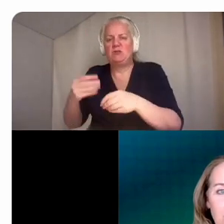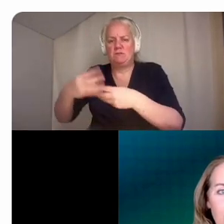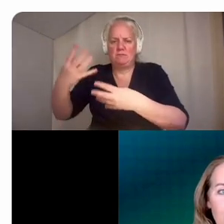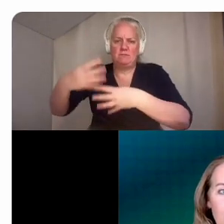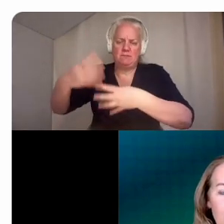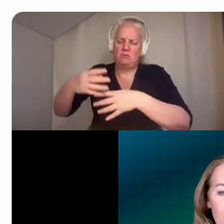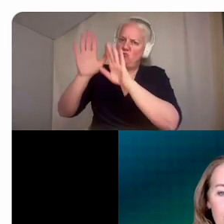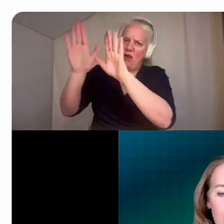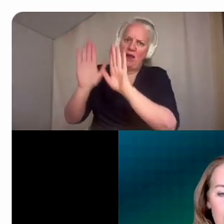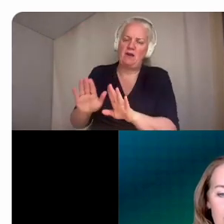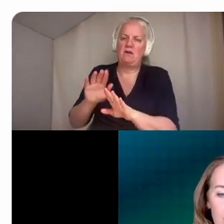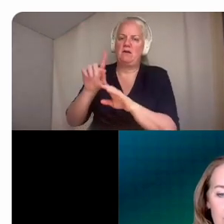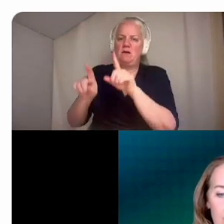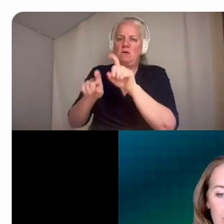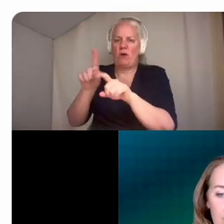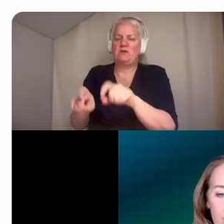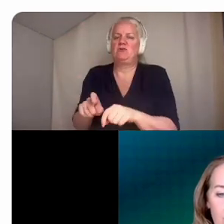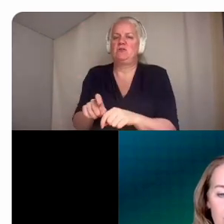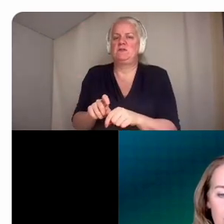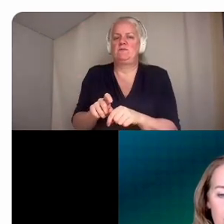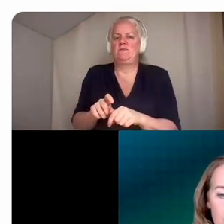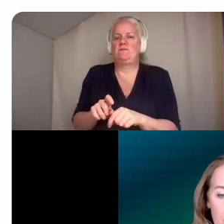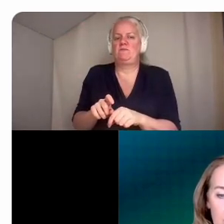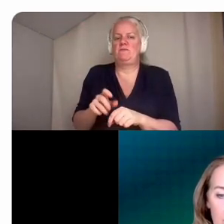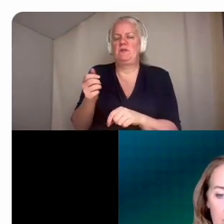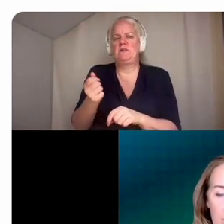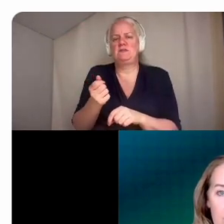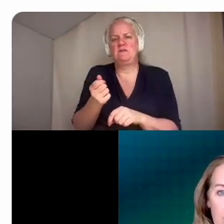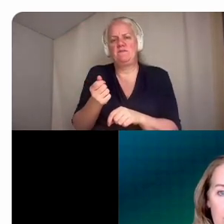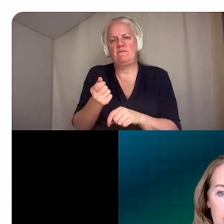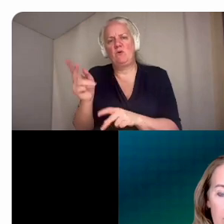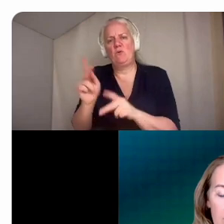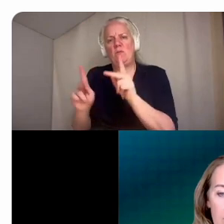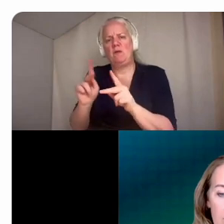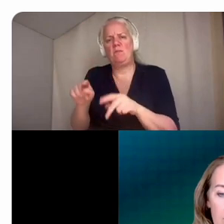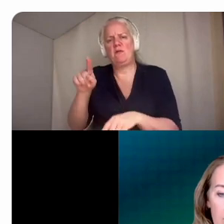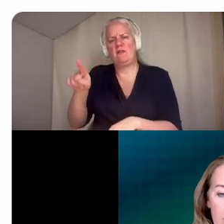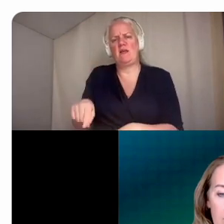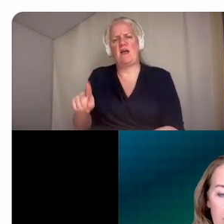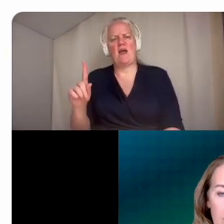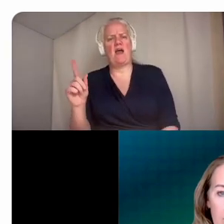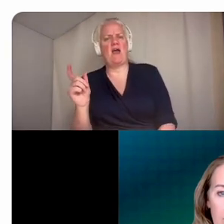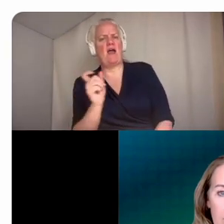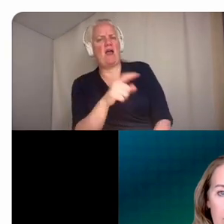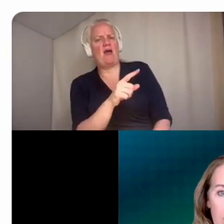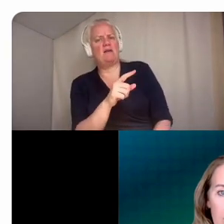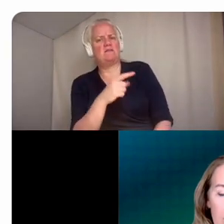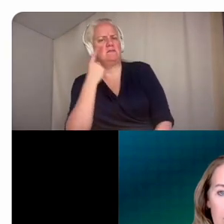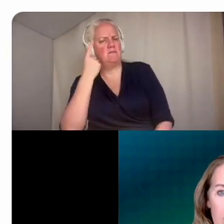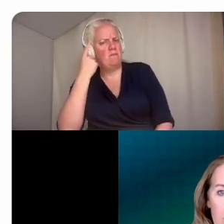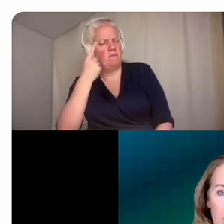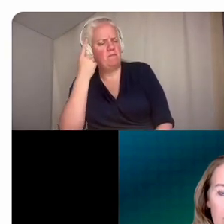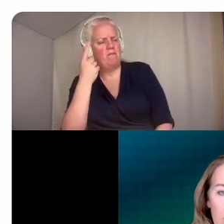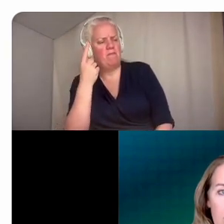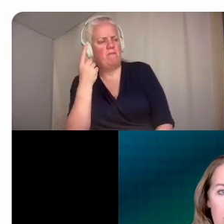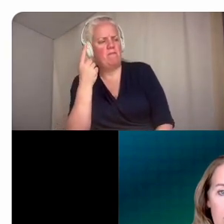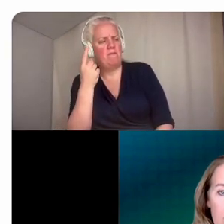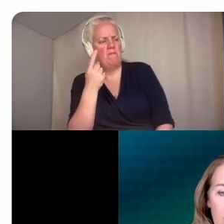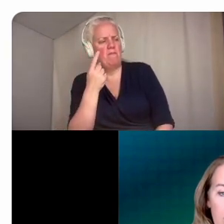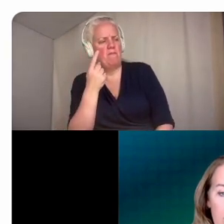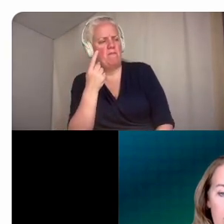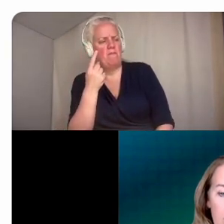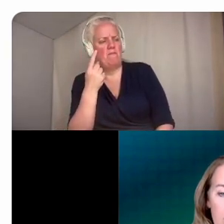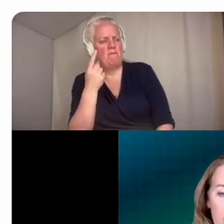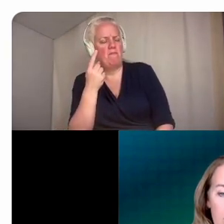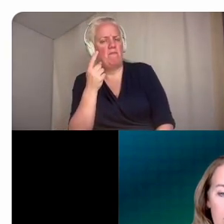great questions. A couple of folks have asked about the fact that they wondered whether or not receipts needed